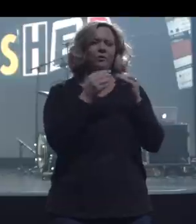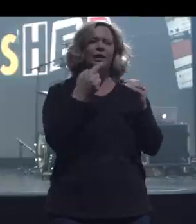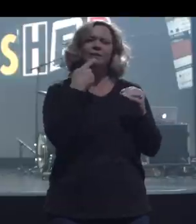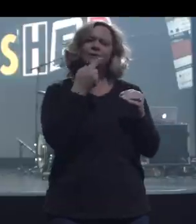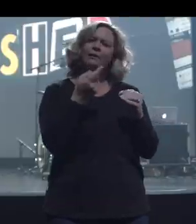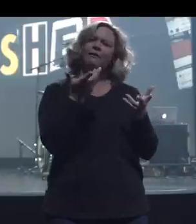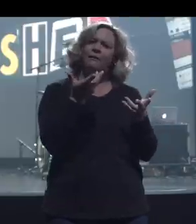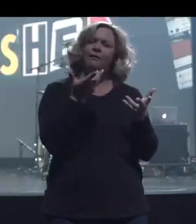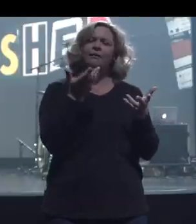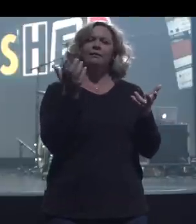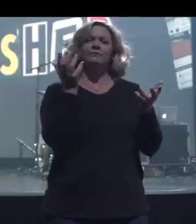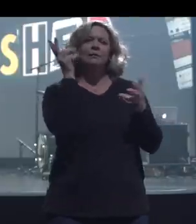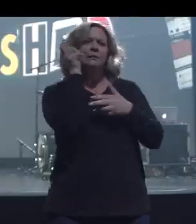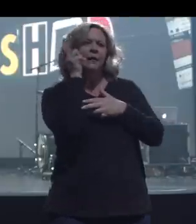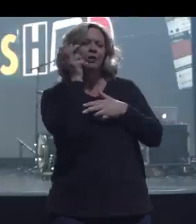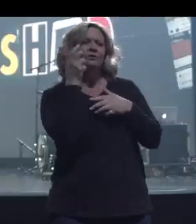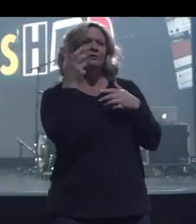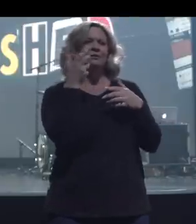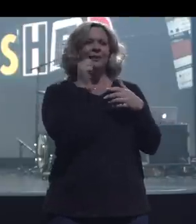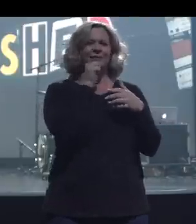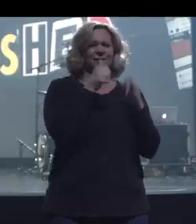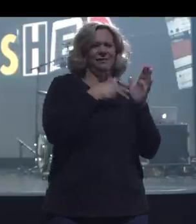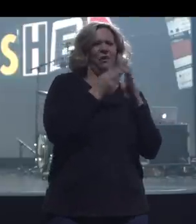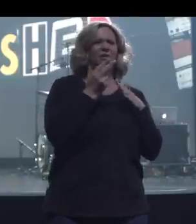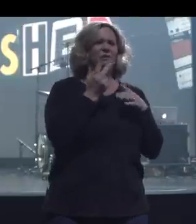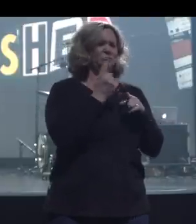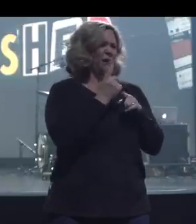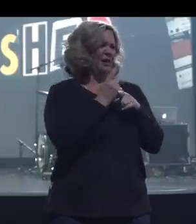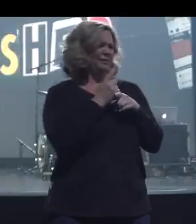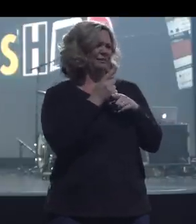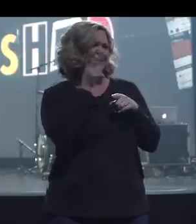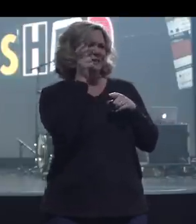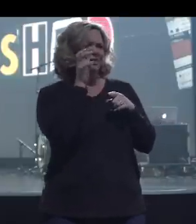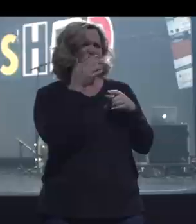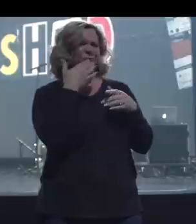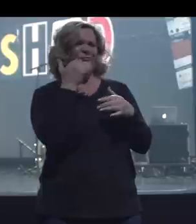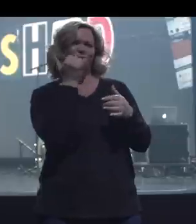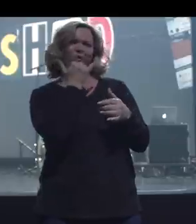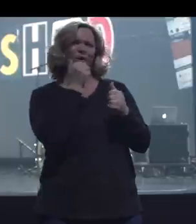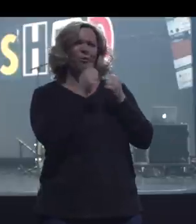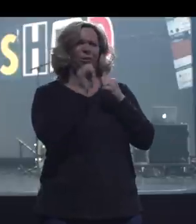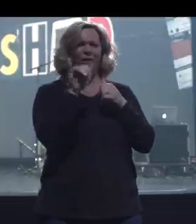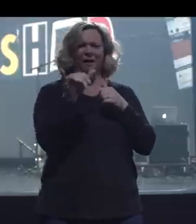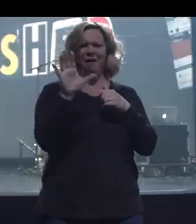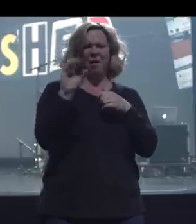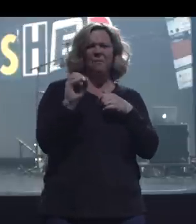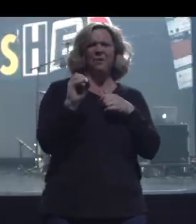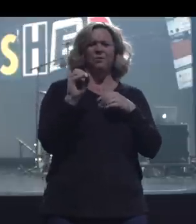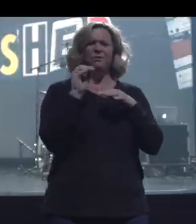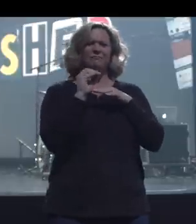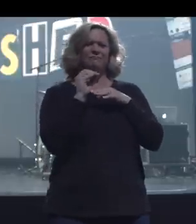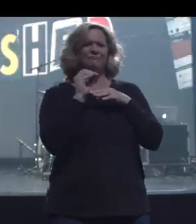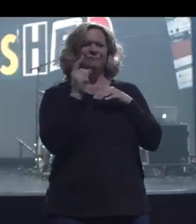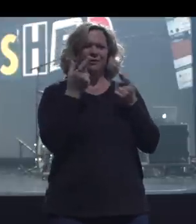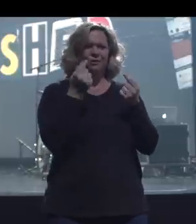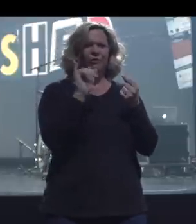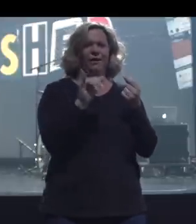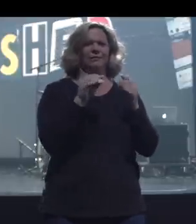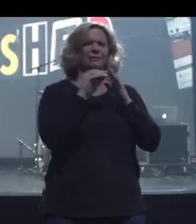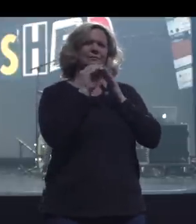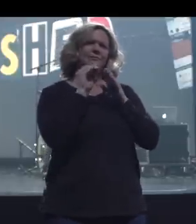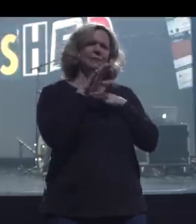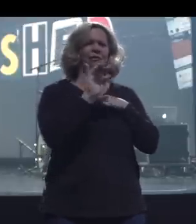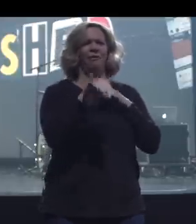it almost sounds dishonest, doesn't it? Almost sounds like there's something wrong that company would do that to them.